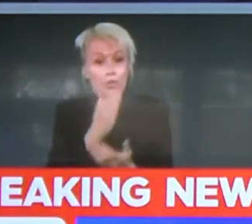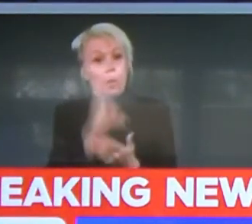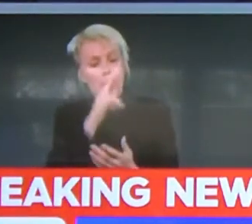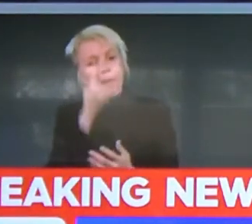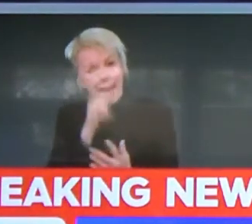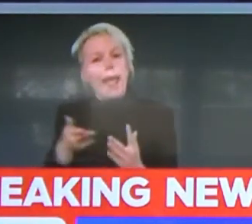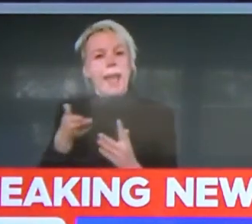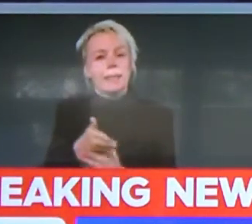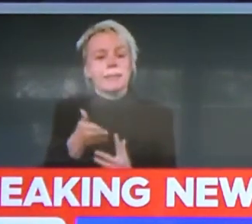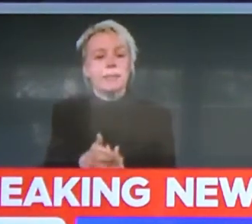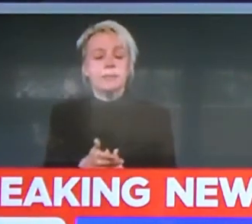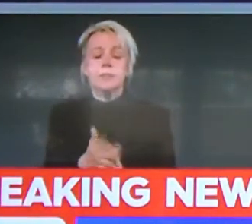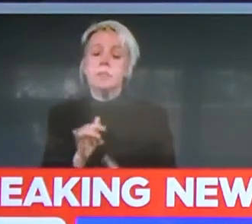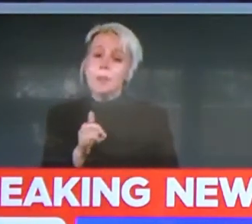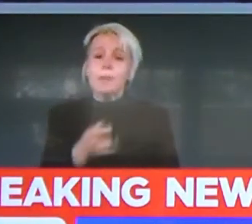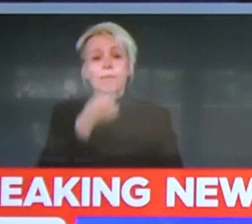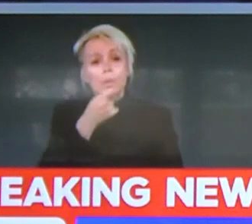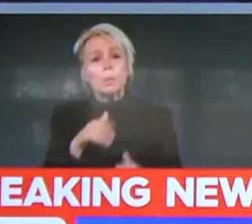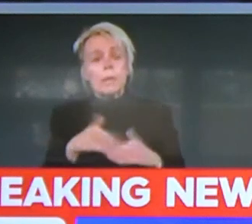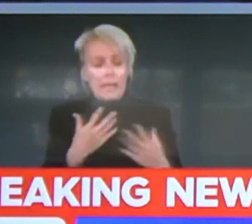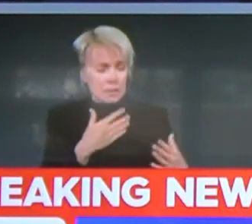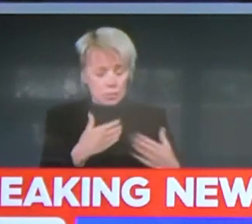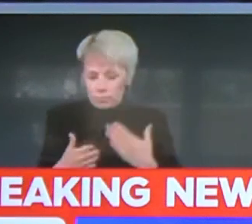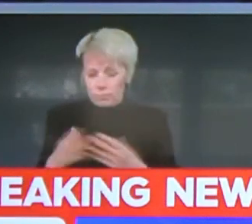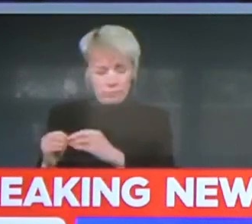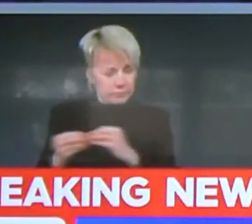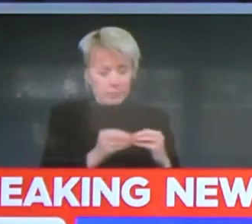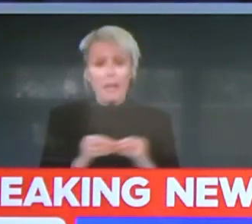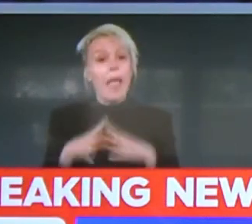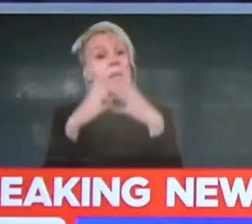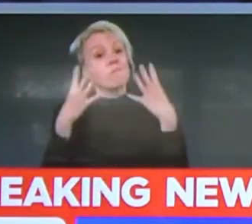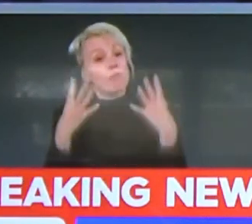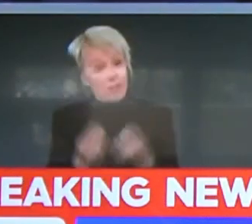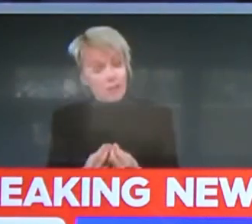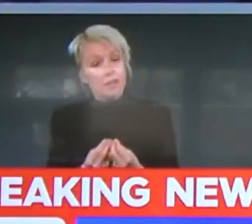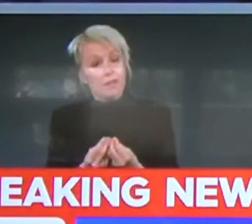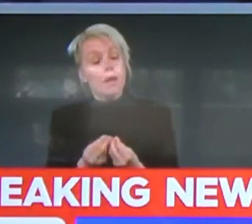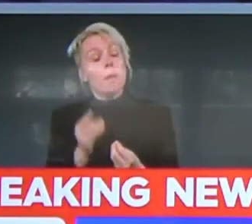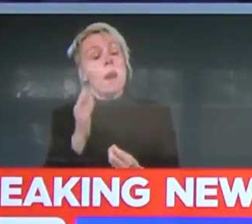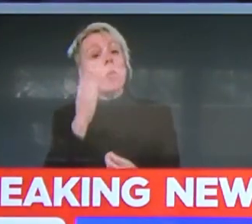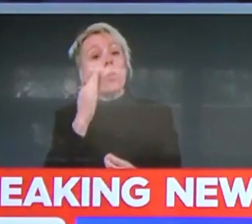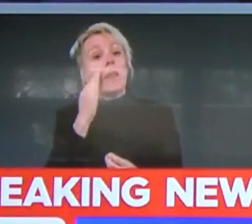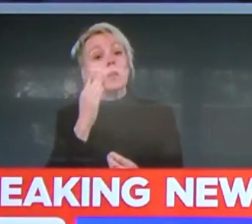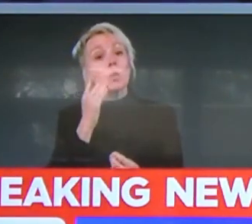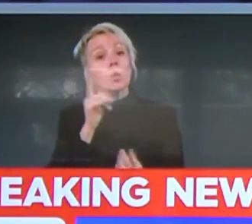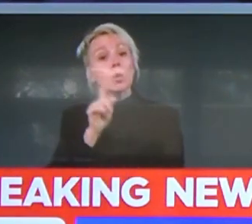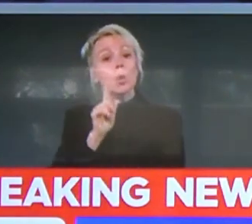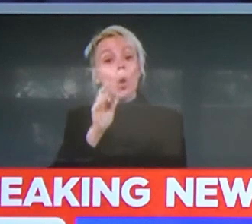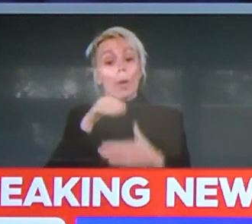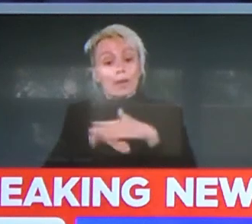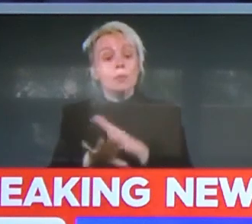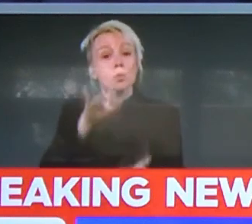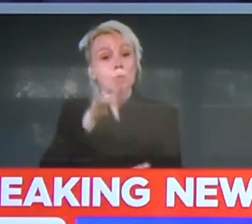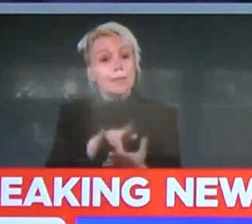even if it takes a few more days to get the arrangements sorted out, it will go back to the time from when you needed it. And we'll work through those